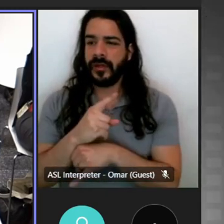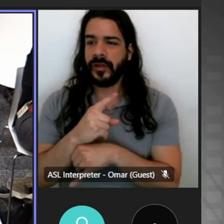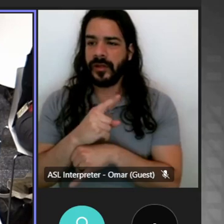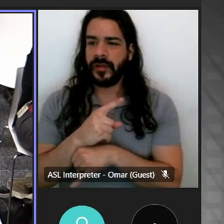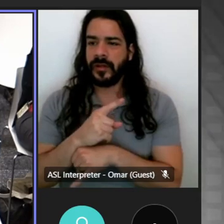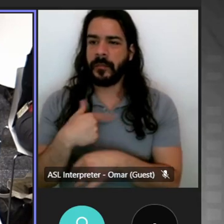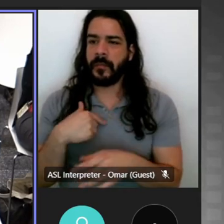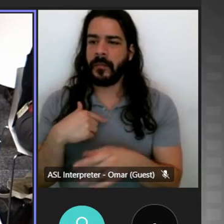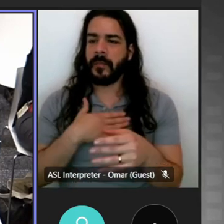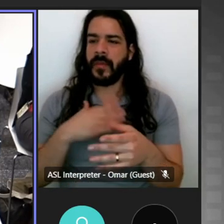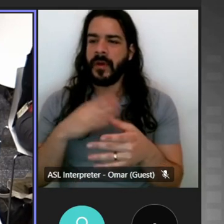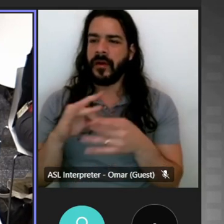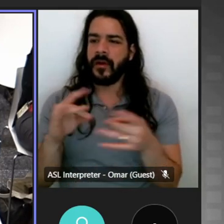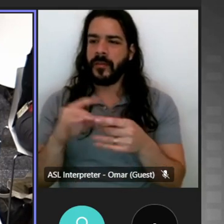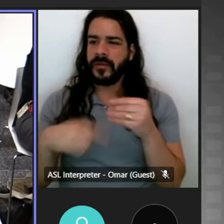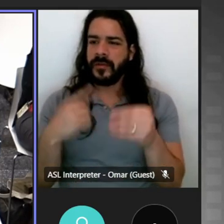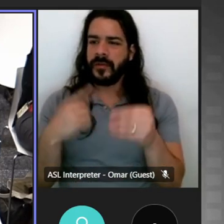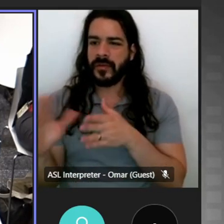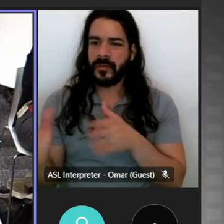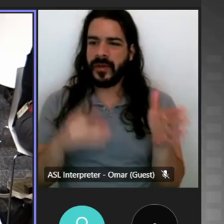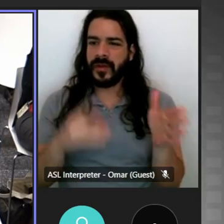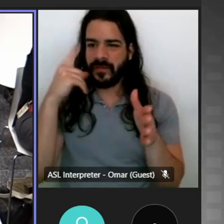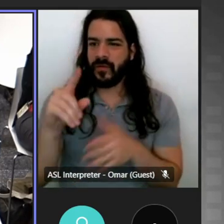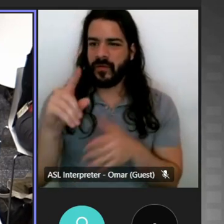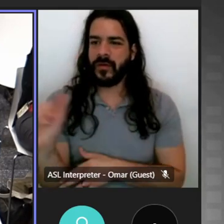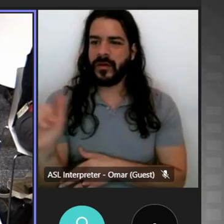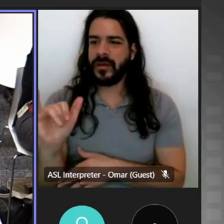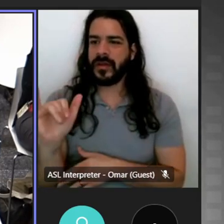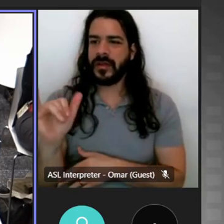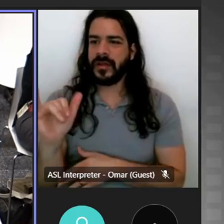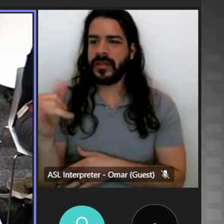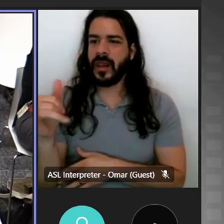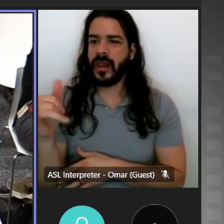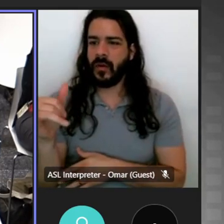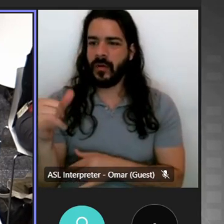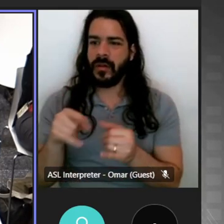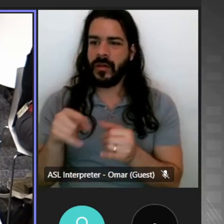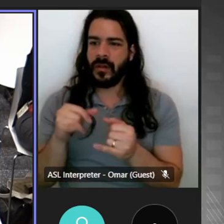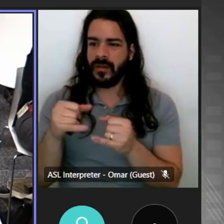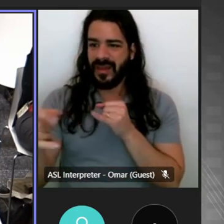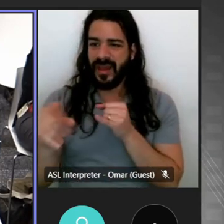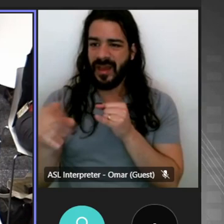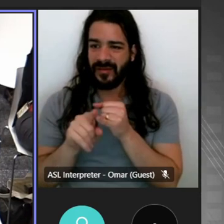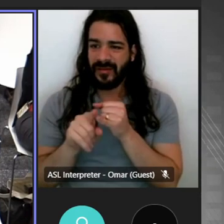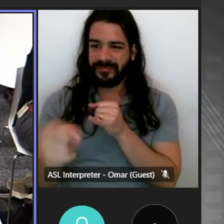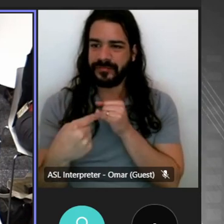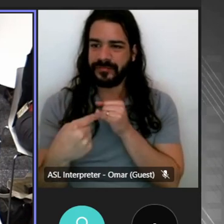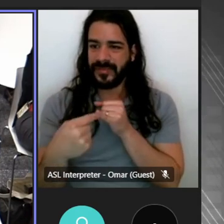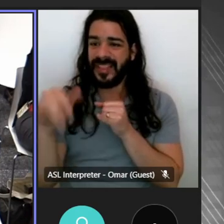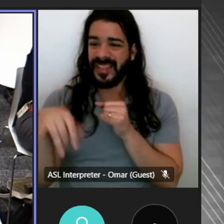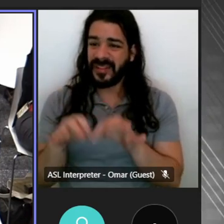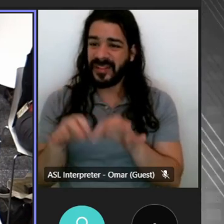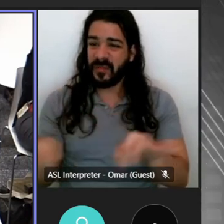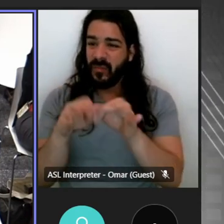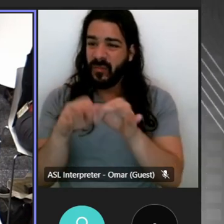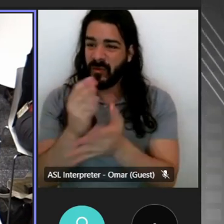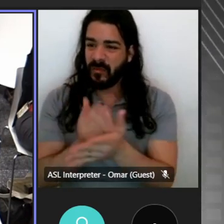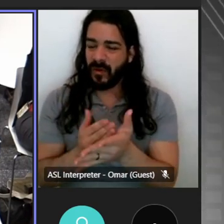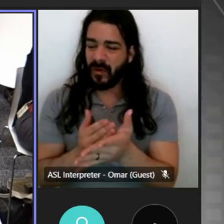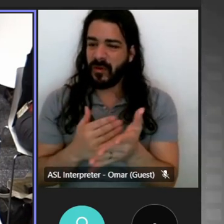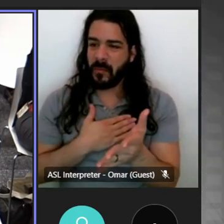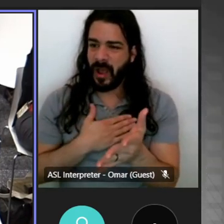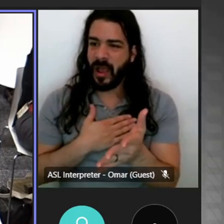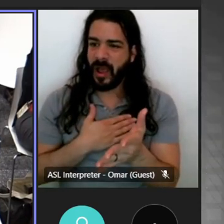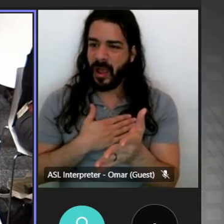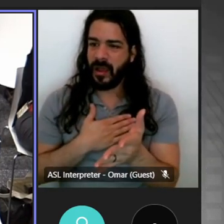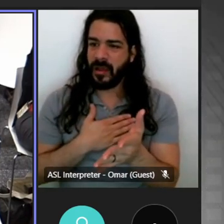today, my comments are concerning the plan of turning around the yellow line at the Mount Vernon Station. The yellow line has been an